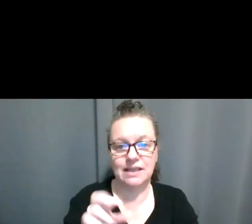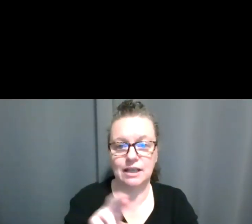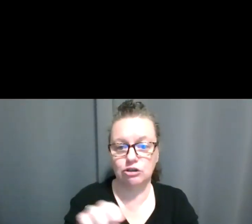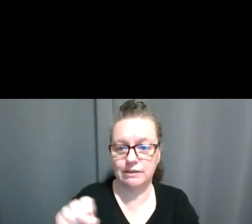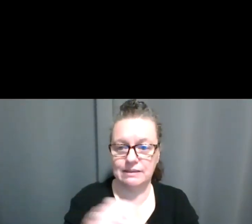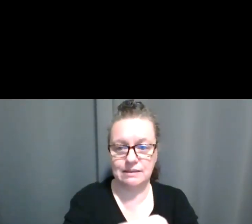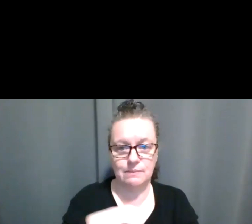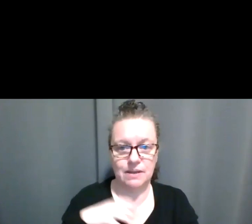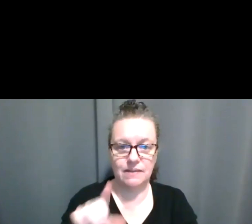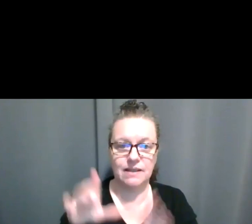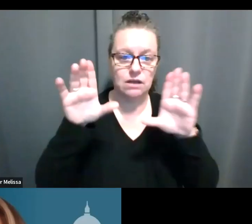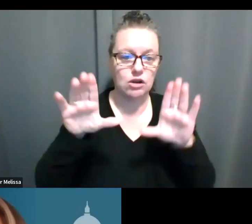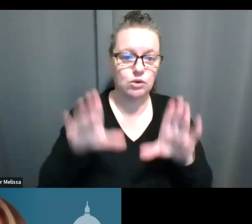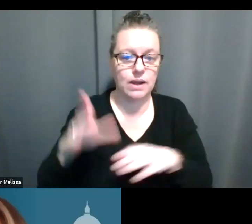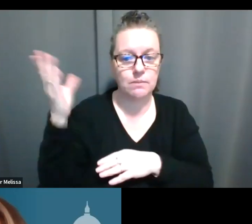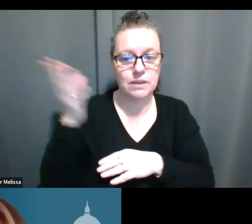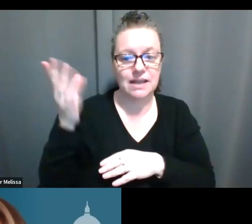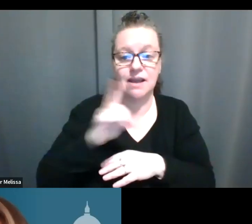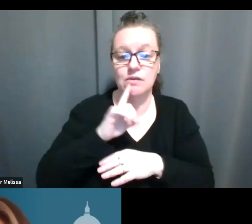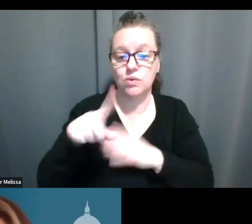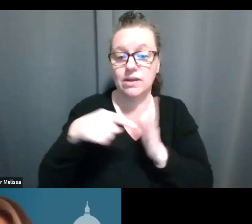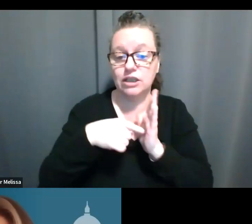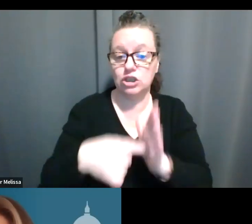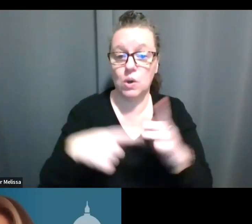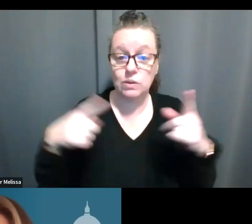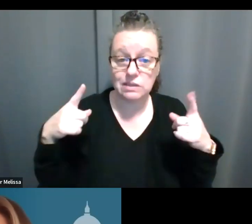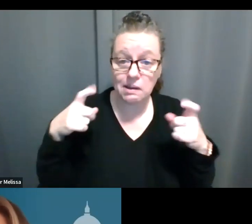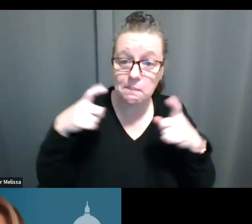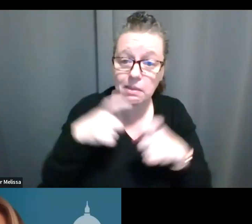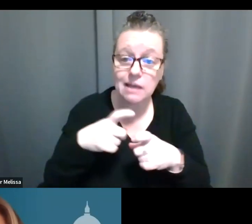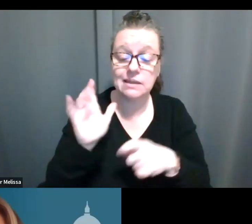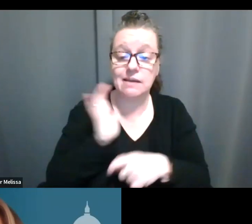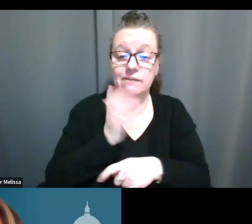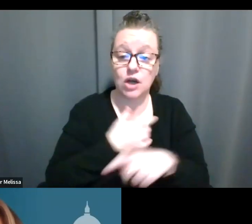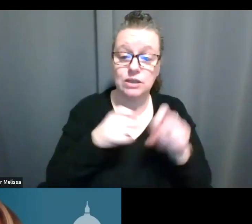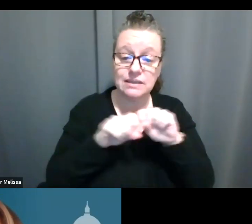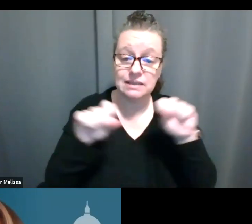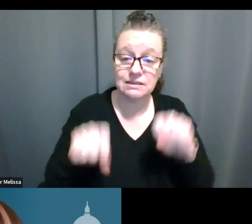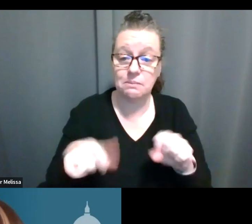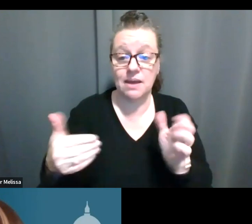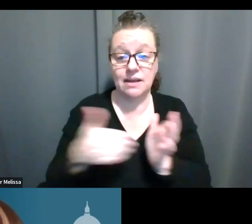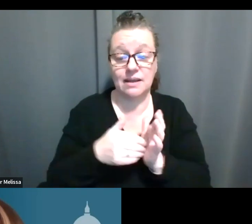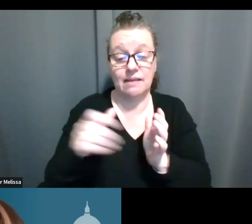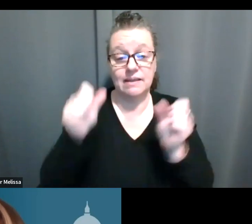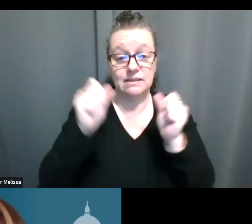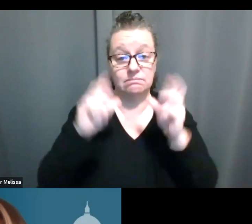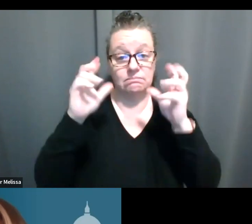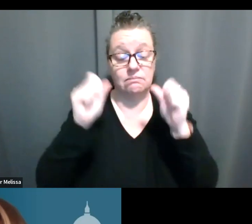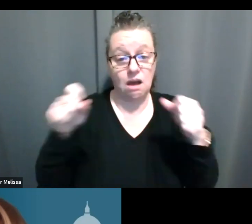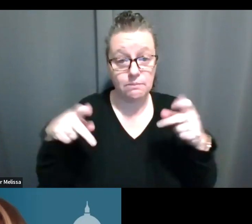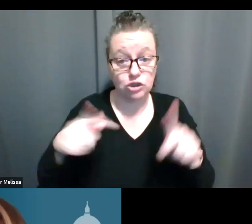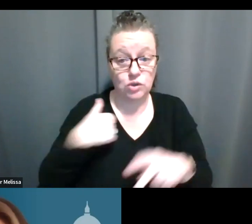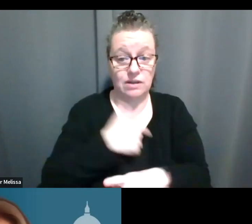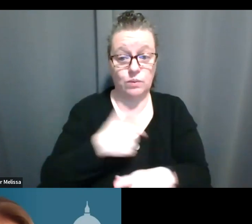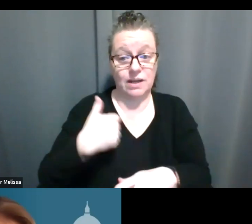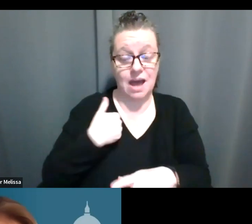are great presentations, and it really shows the complexity of our system. And again, this incredible opportunity we have to